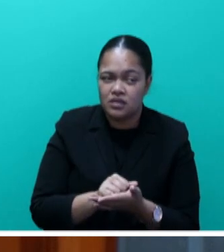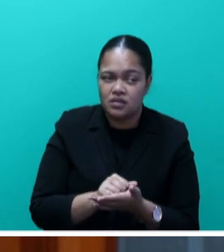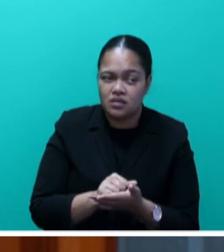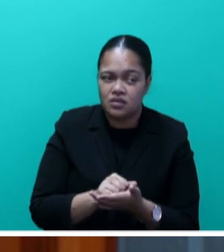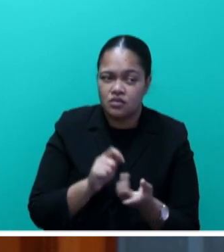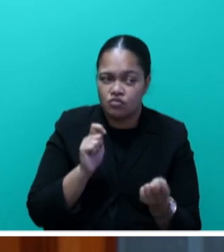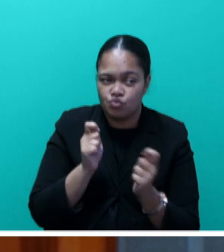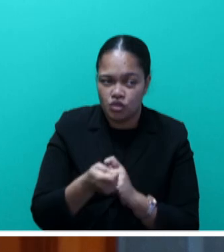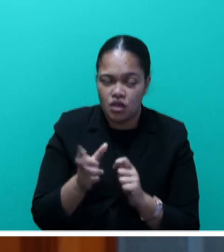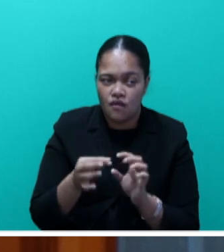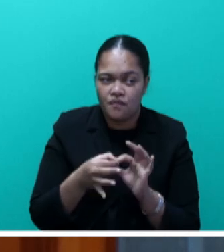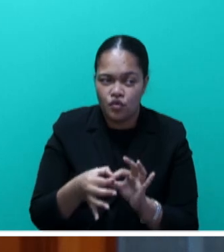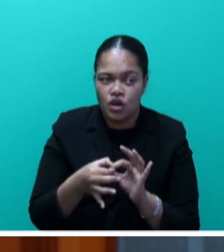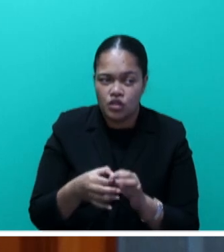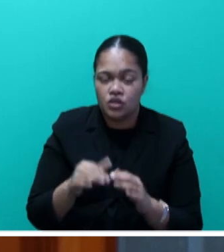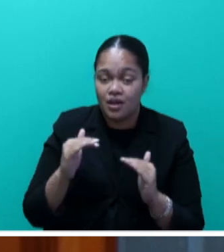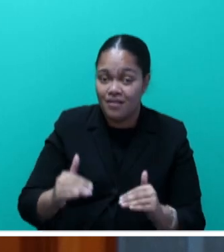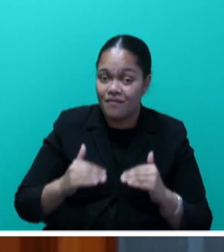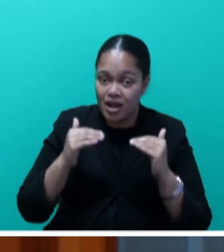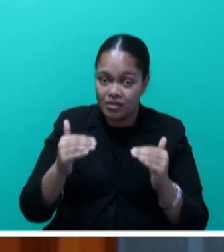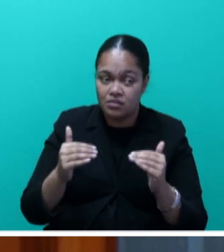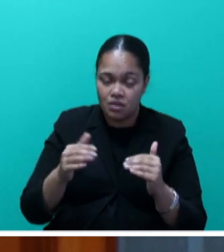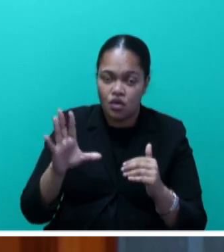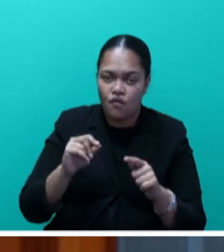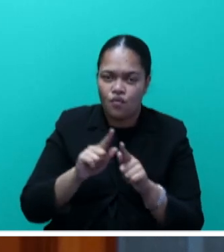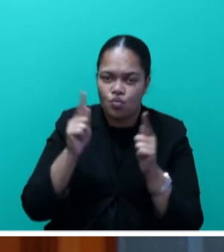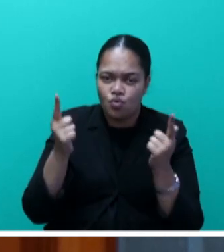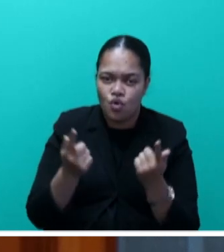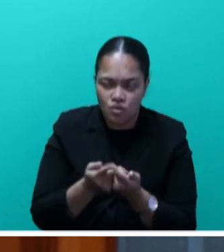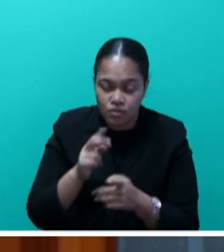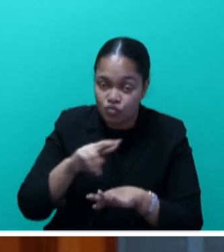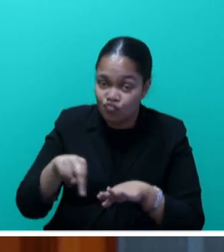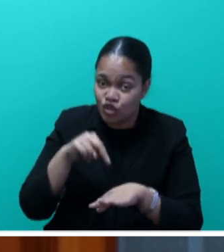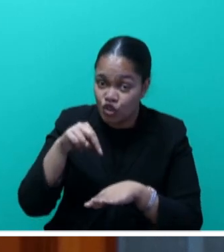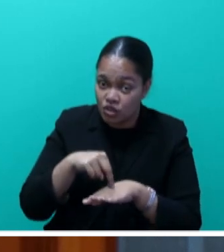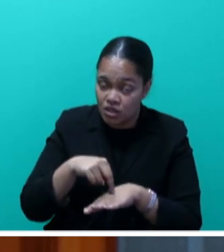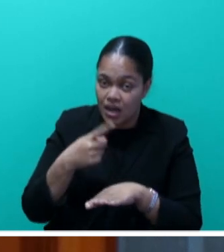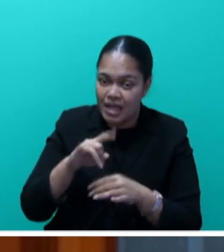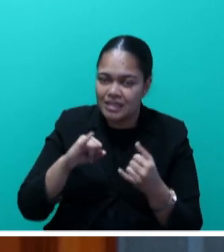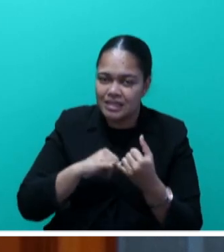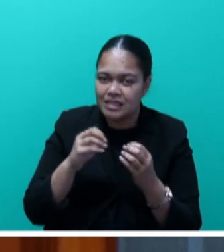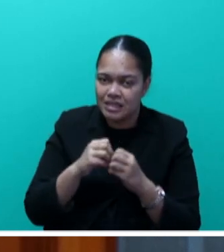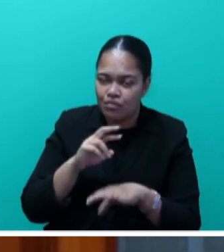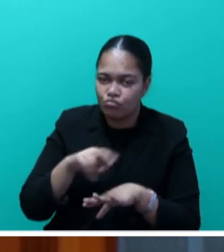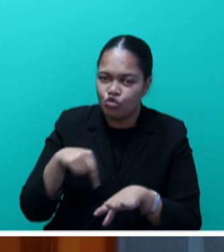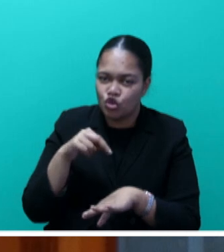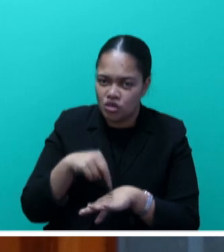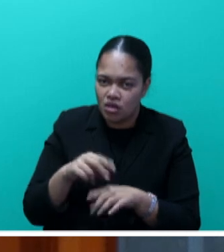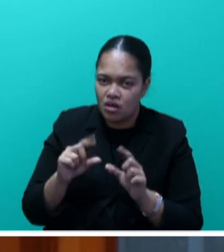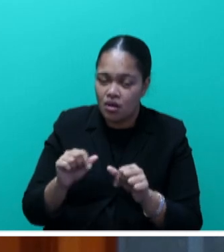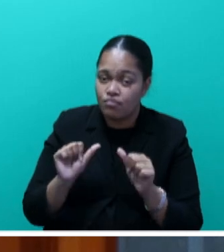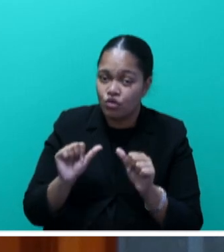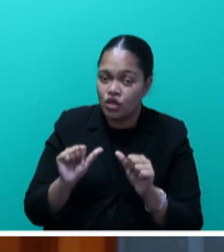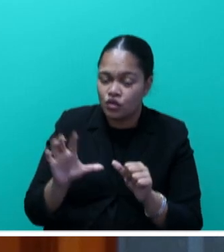of relations, the advancement of global, regional, and sub-regional aspirations, the protection